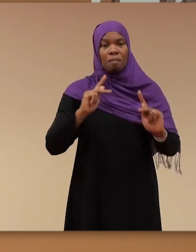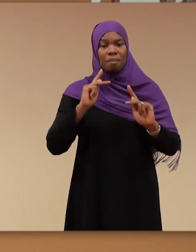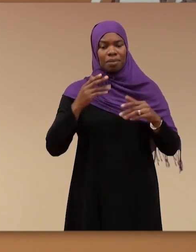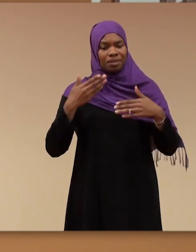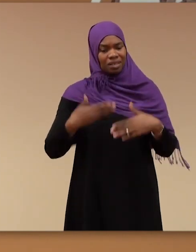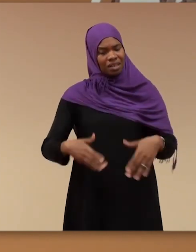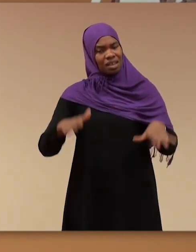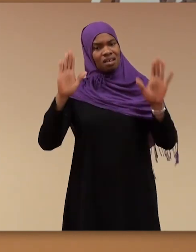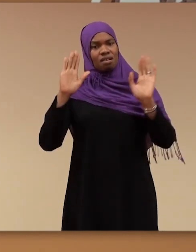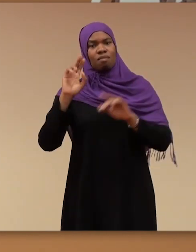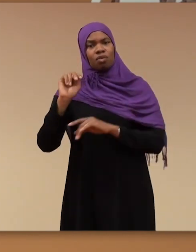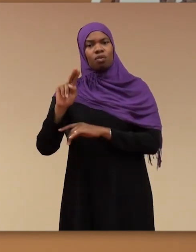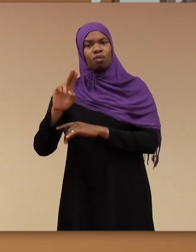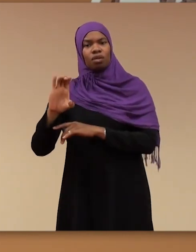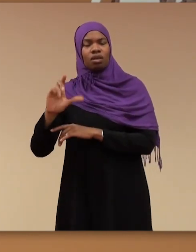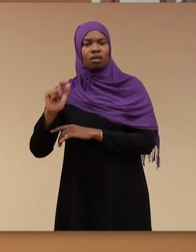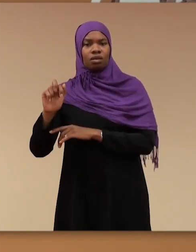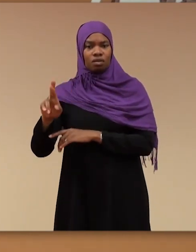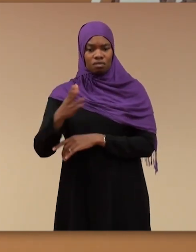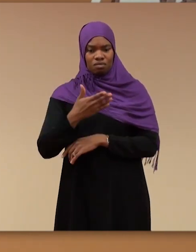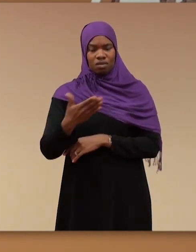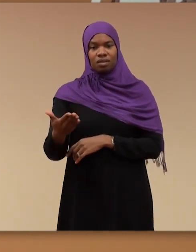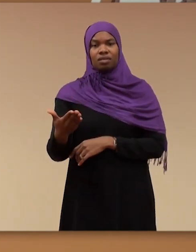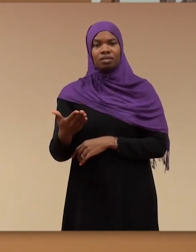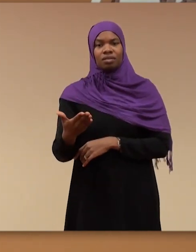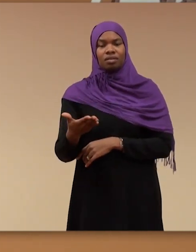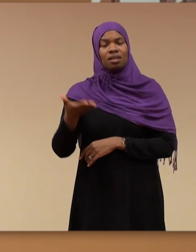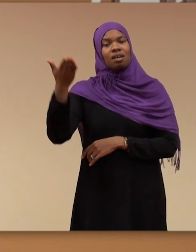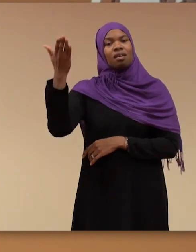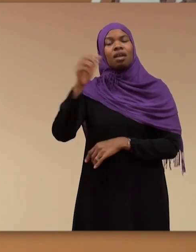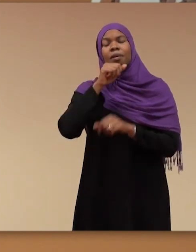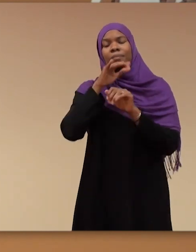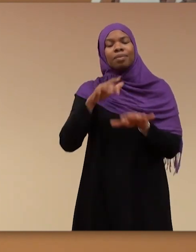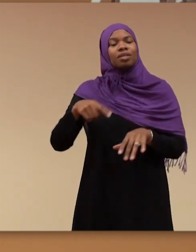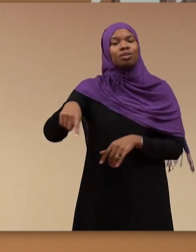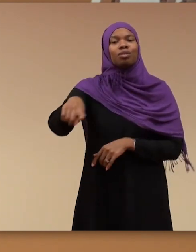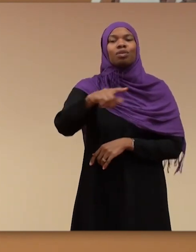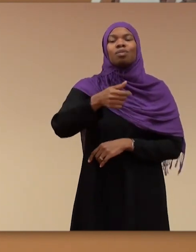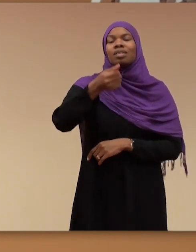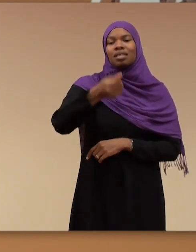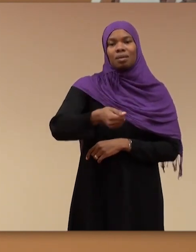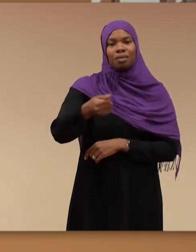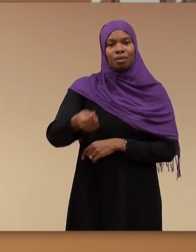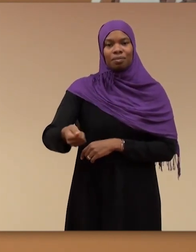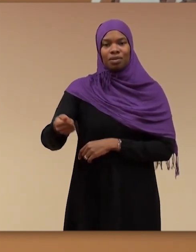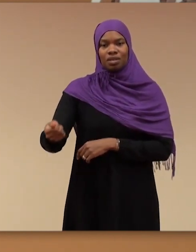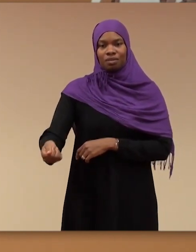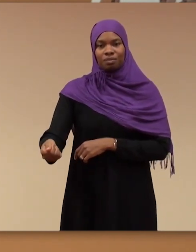material. And may Allah bless you. Wassalamu alaikum wa rahmatullahi wa barakatuh.